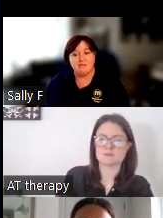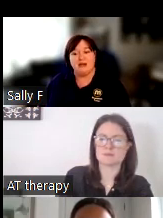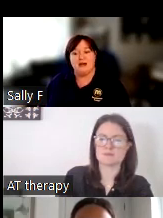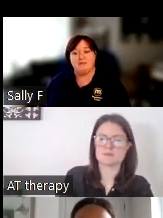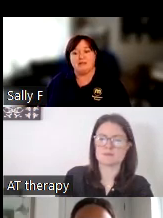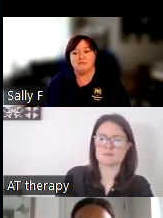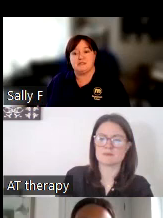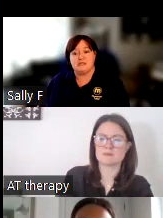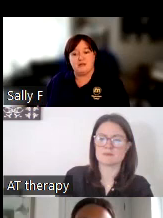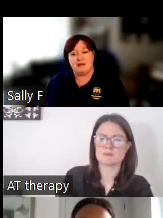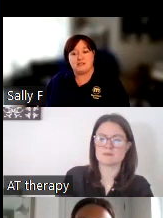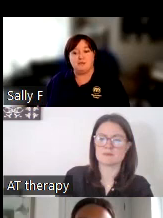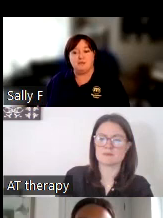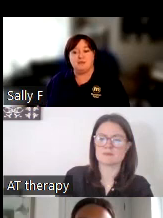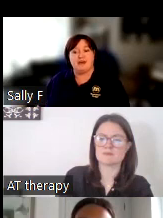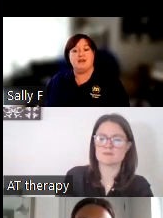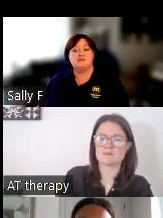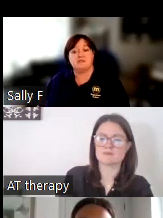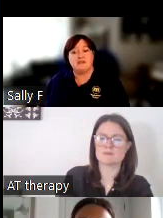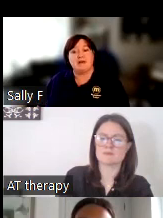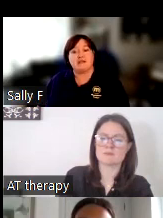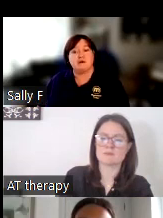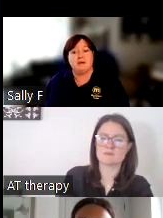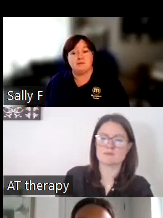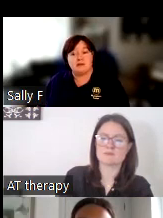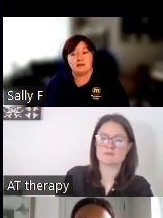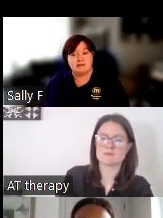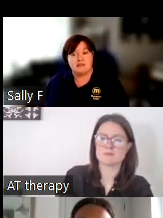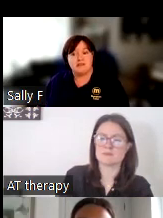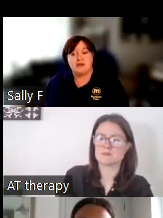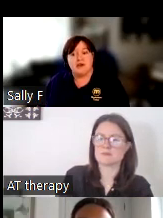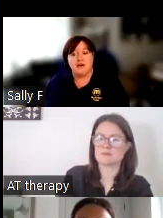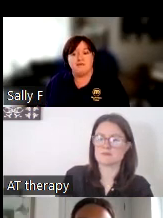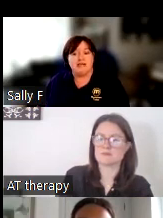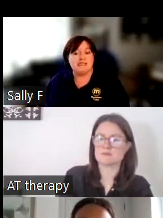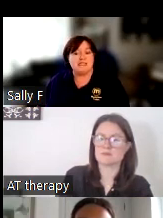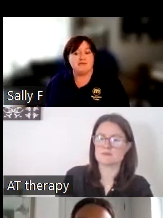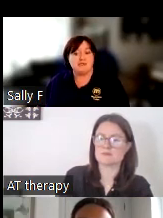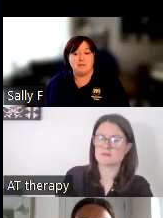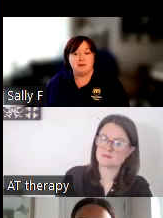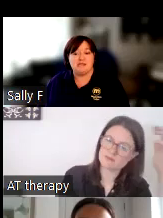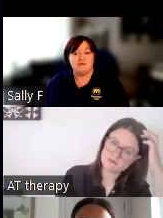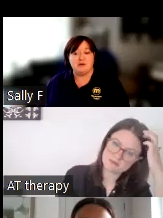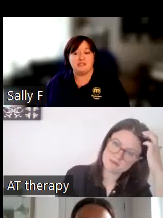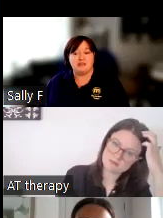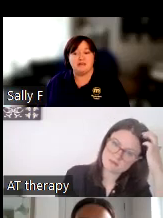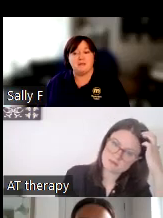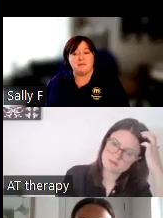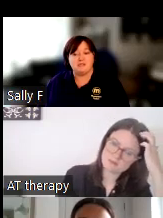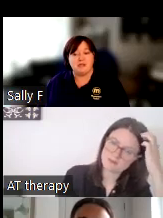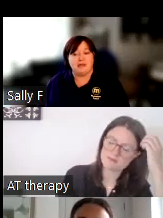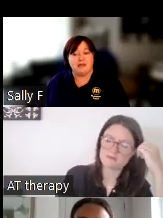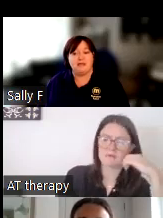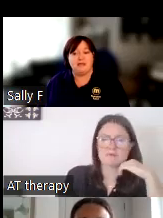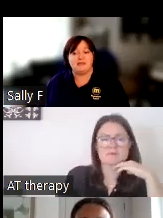page. Bring specific Makaton, there are specific Makaton webinars relating to different topics, some of which are for